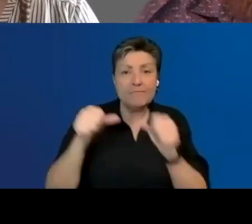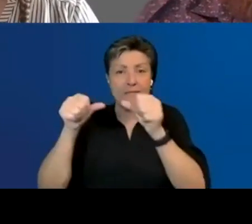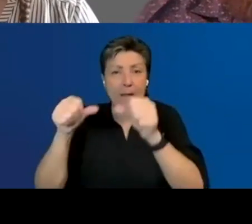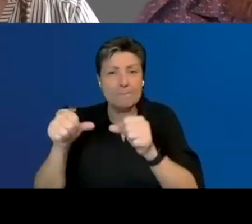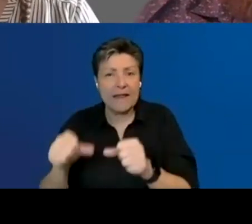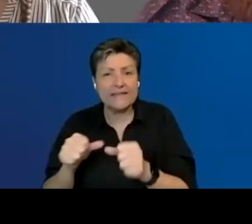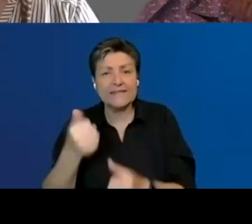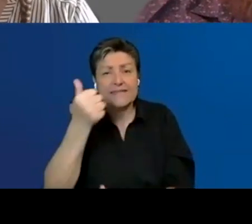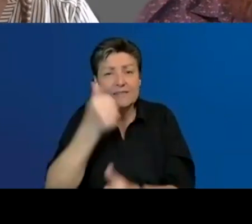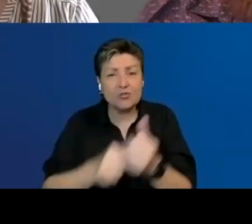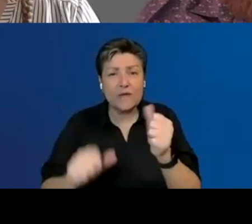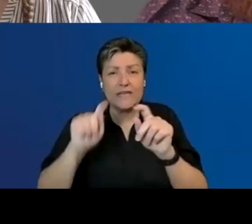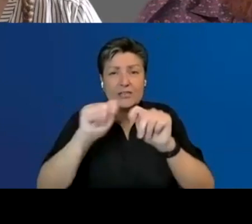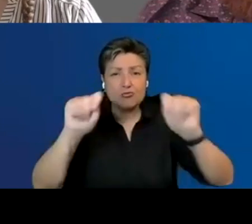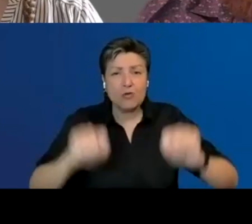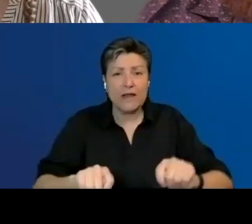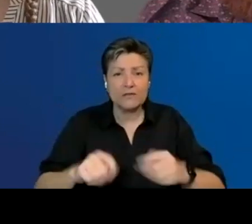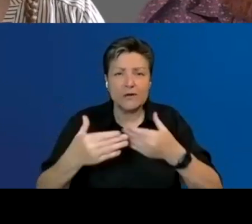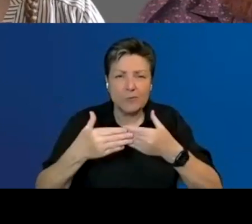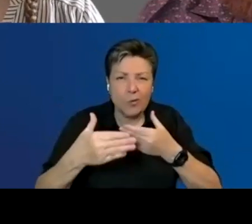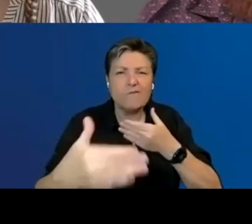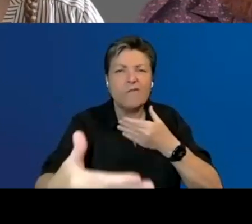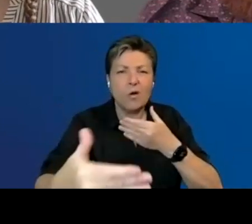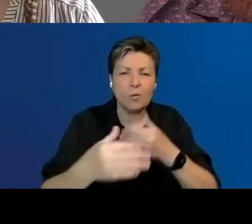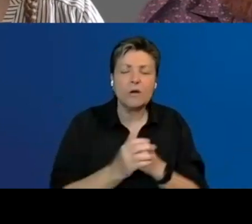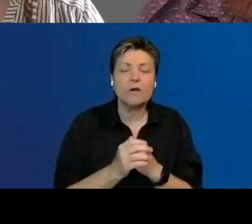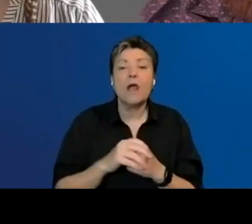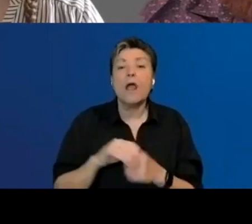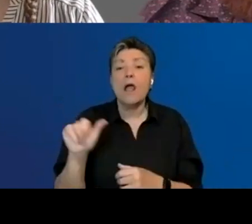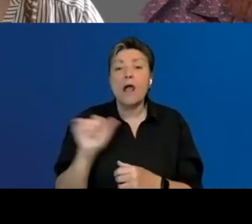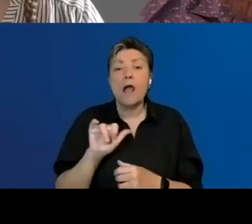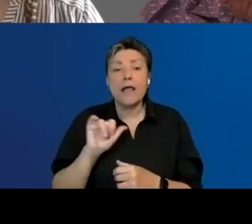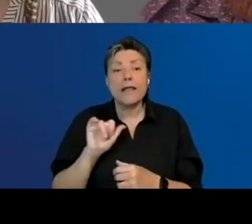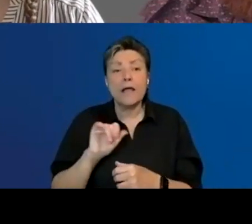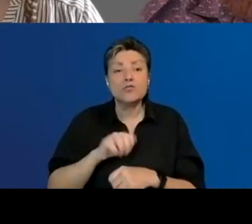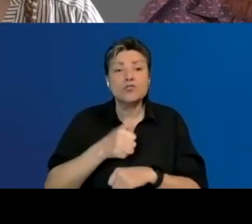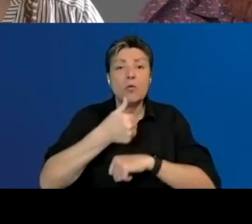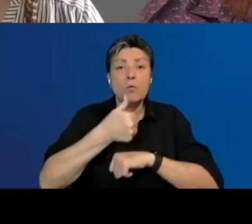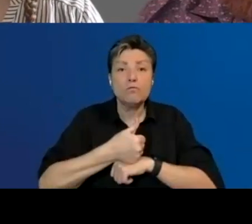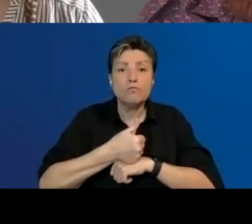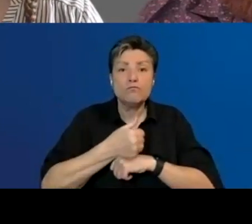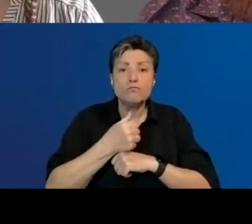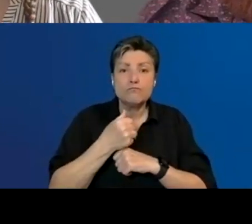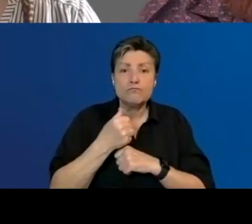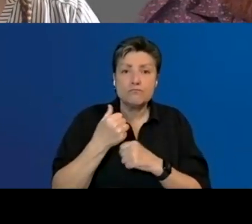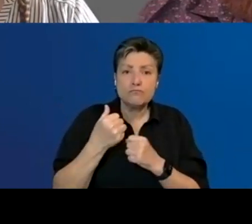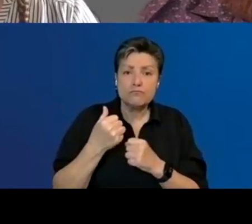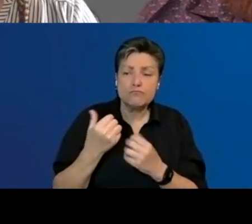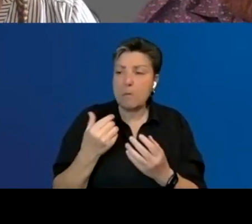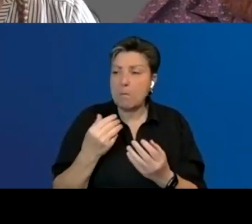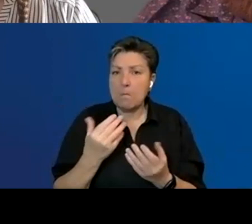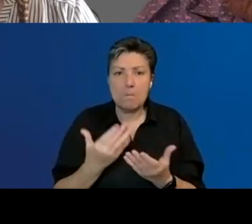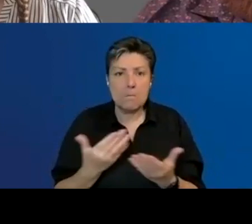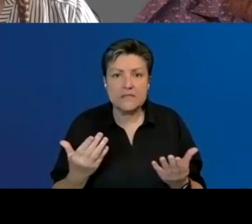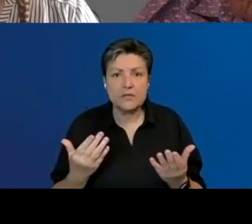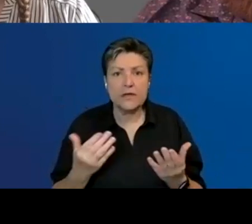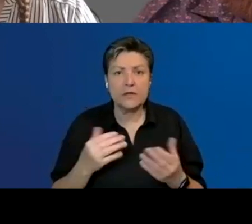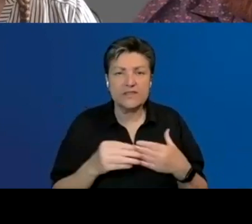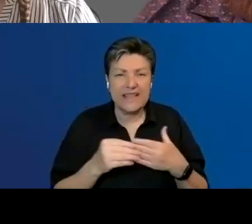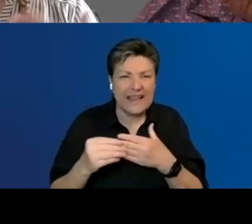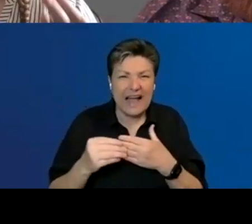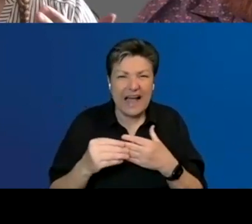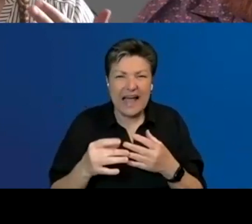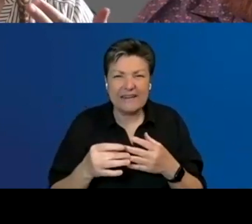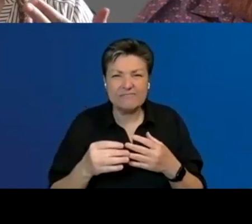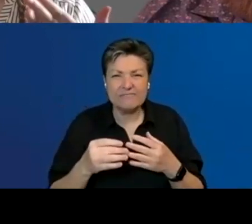episode transcript from here on out. I also built materials and guidelines for future season producers to use,